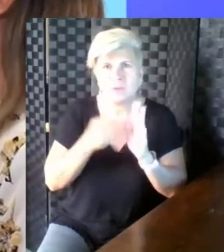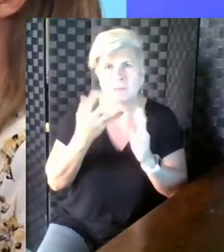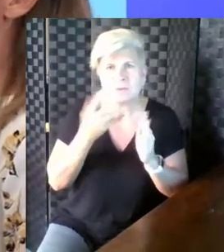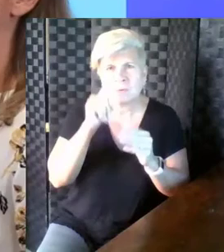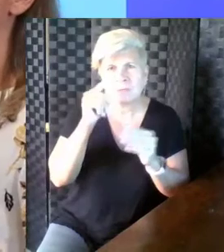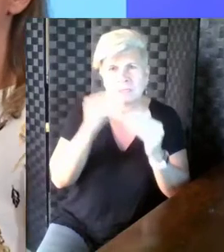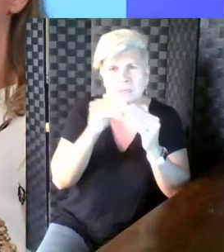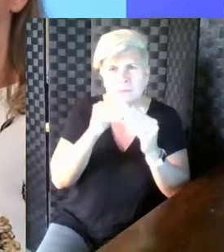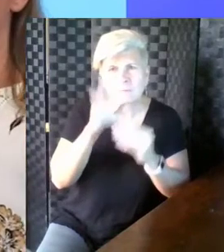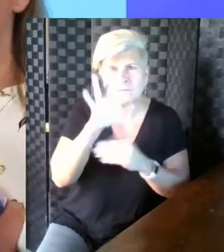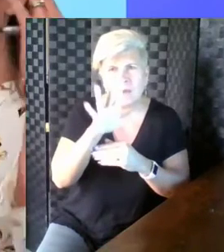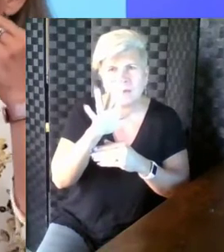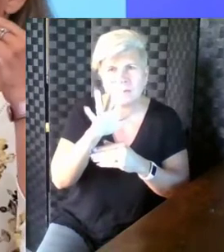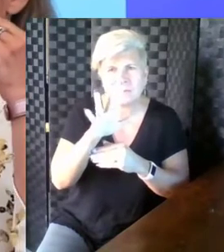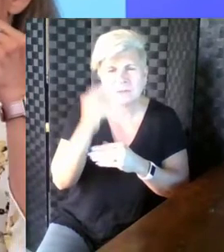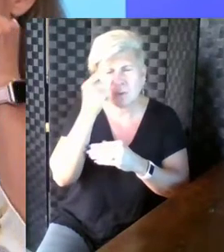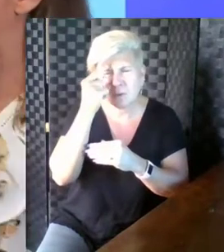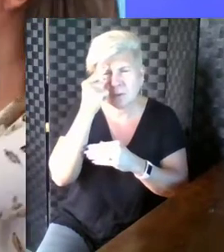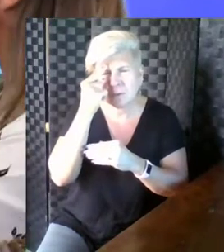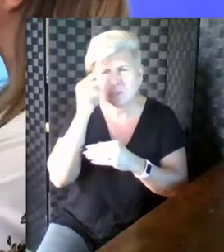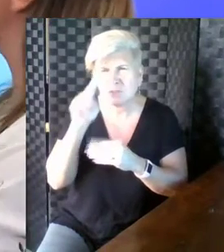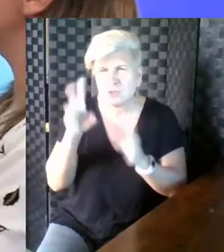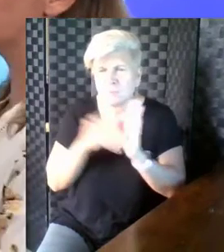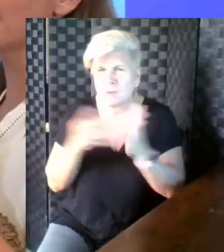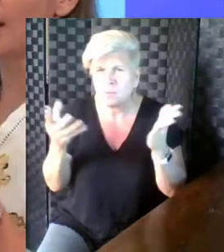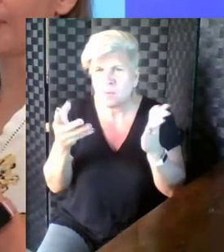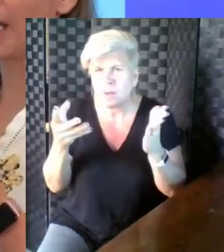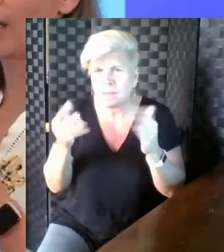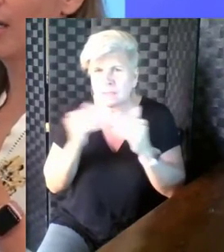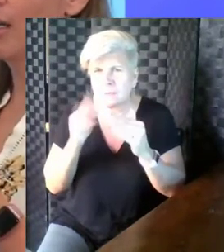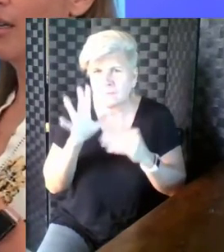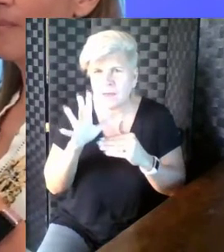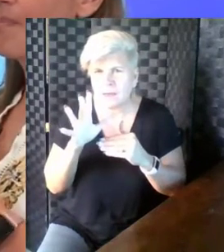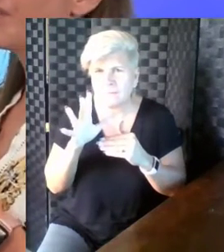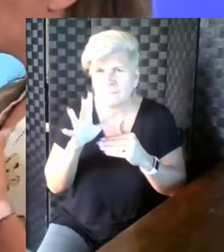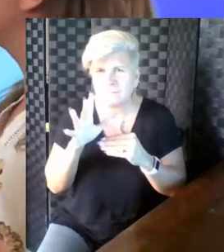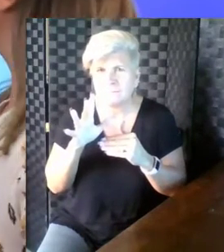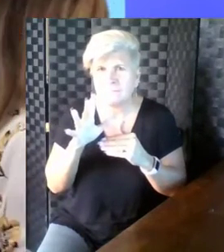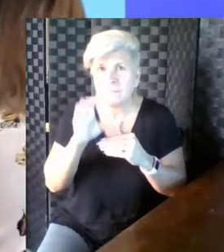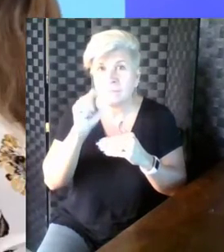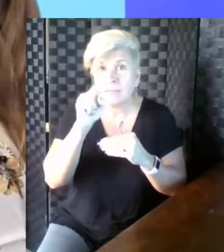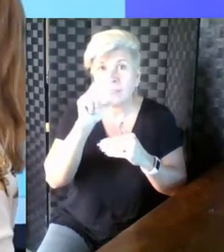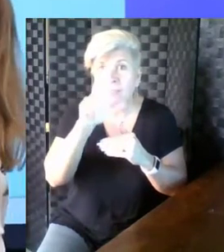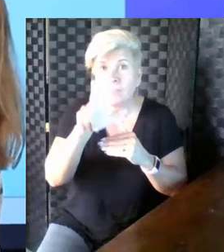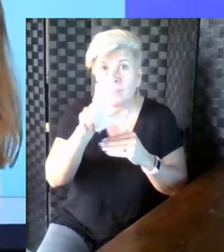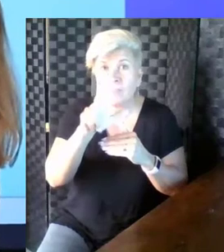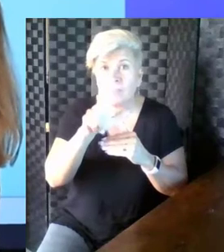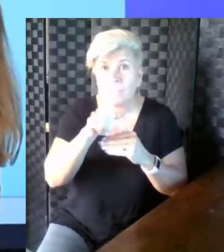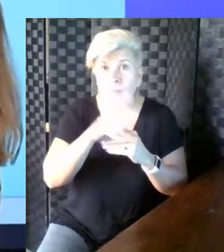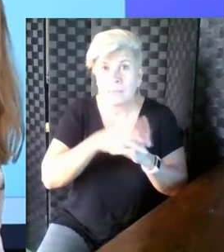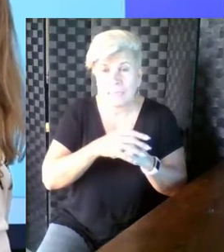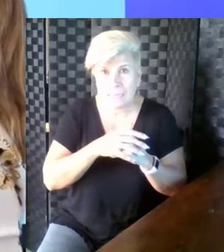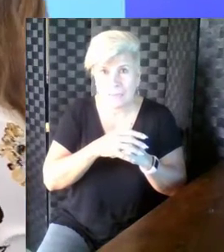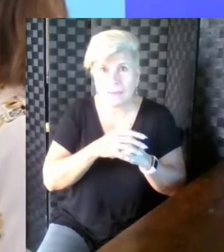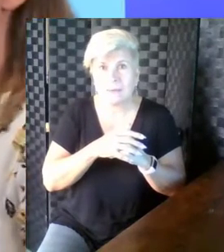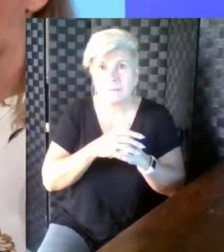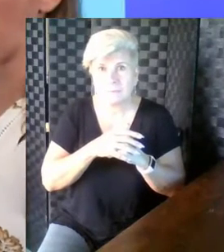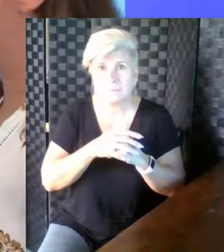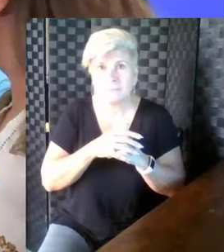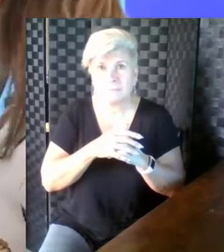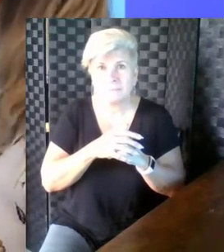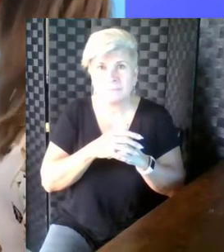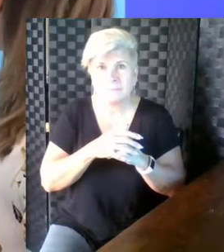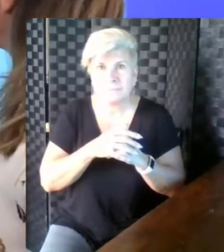plus something is going to give me 5. So in your head, think about that real quick. 2 plus something. Yeah, great. 2 plus 3